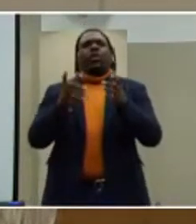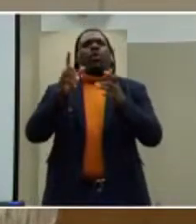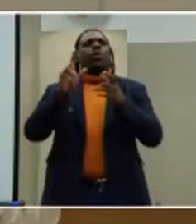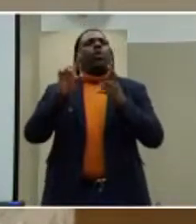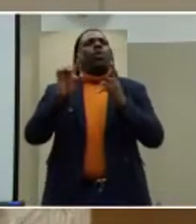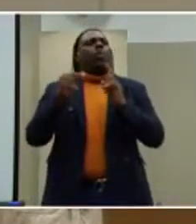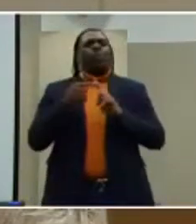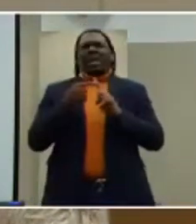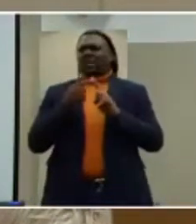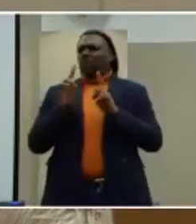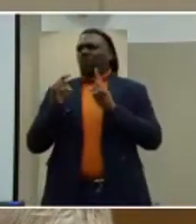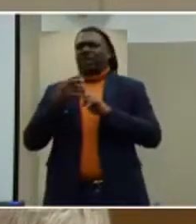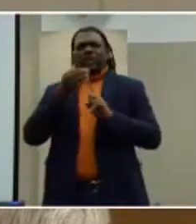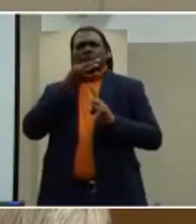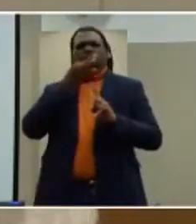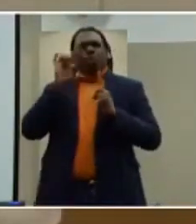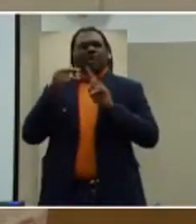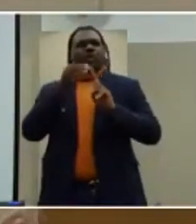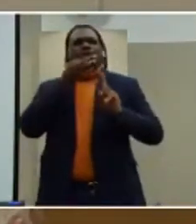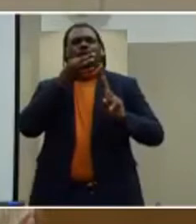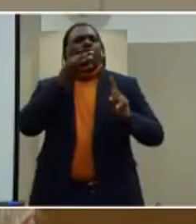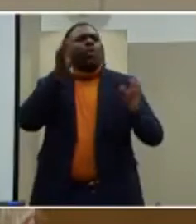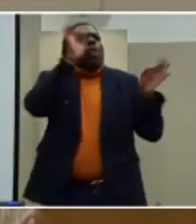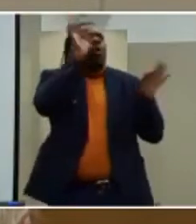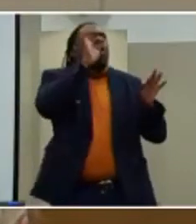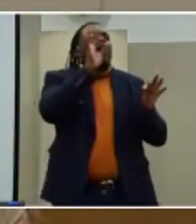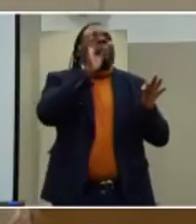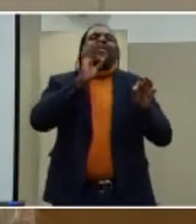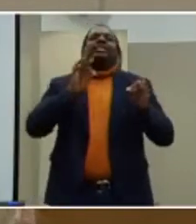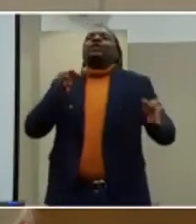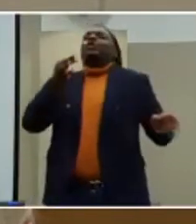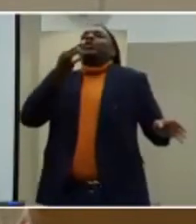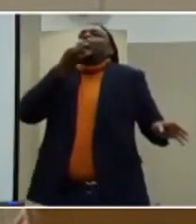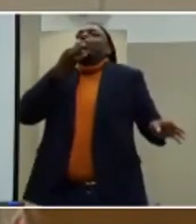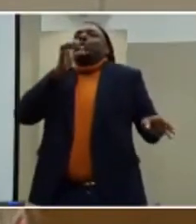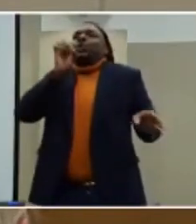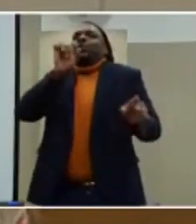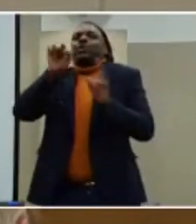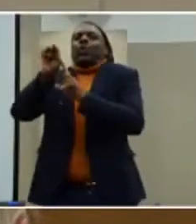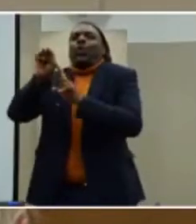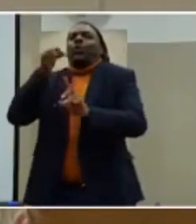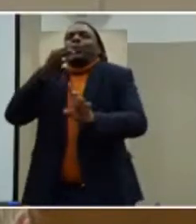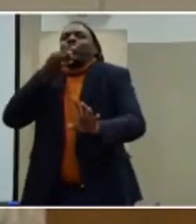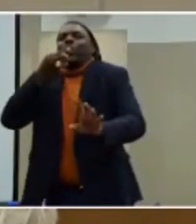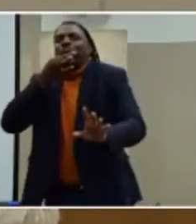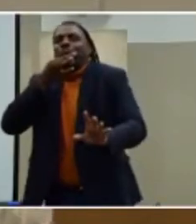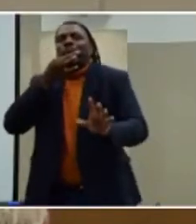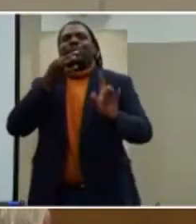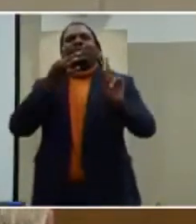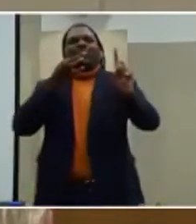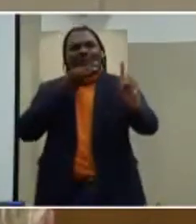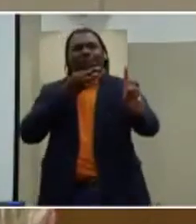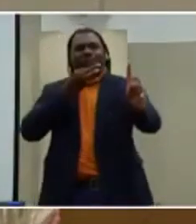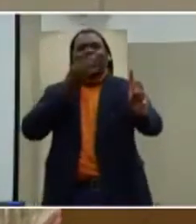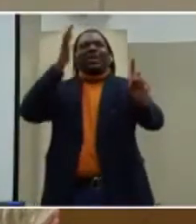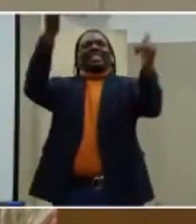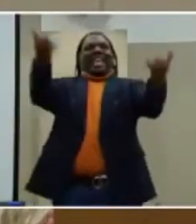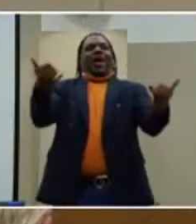going to be out? Because we didn't necessarily know. I would say they're going to be out soon. Well, so today I can tell you that soon is now, because